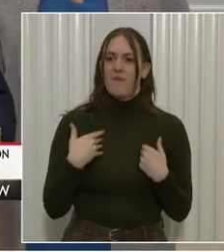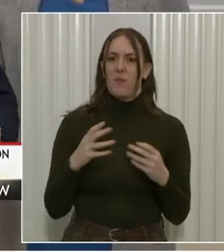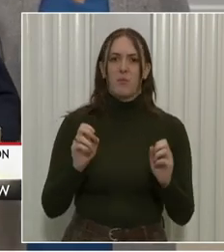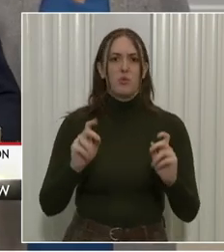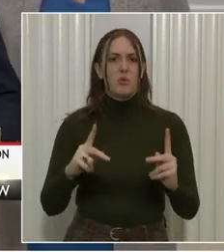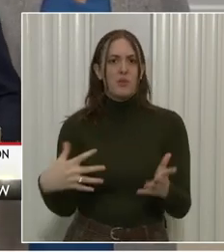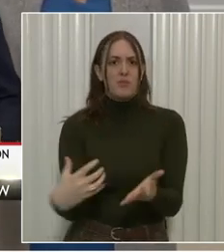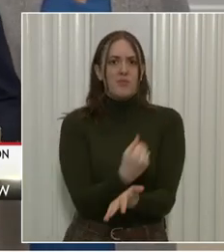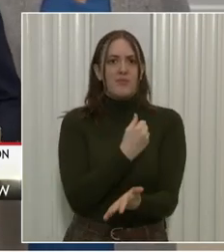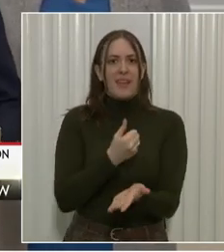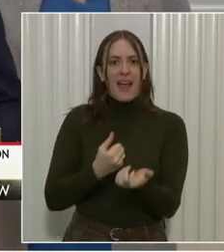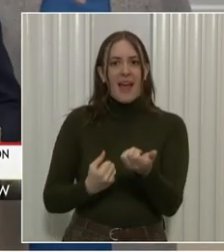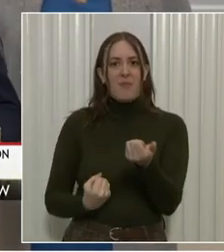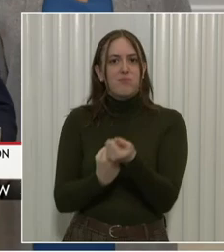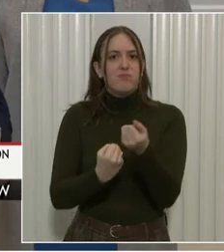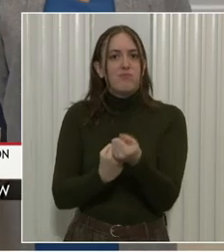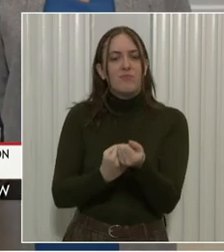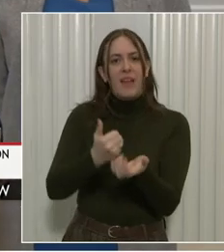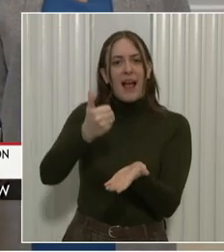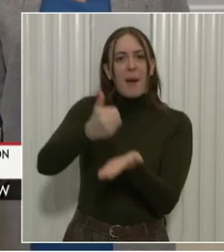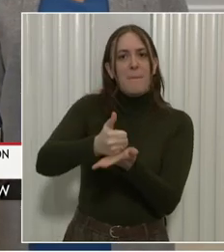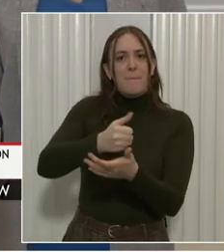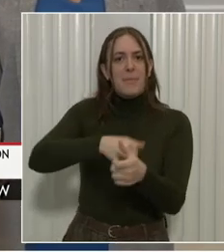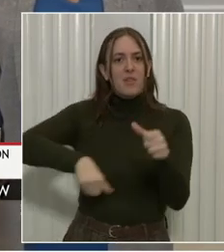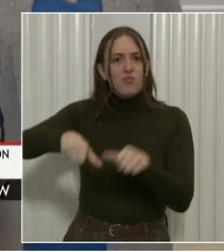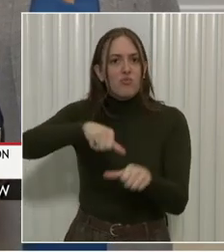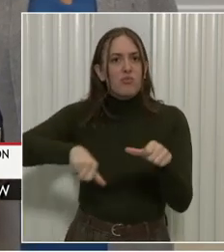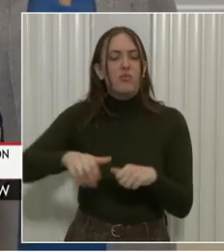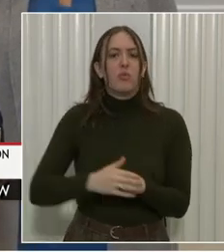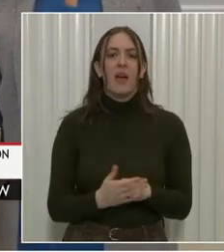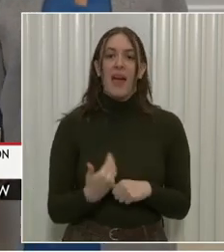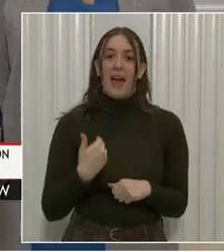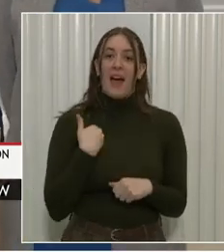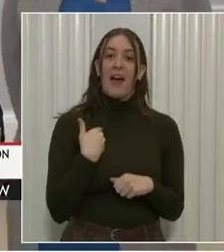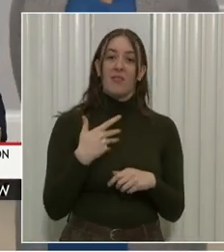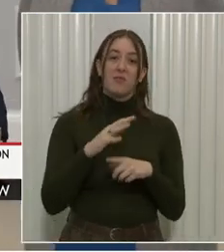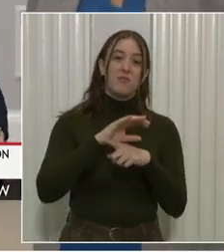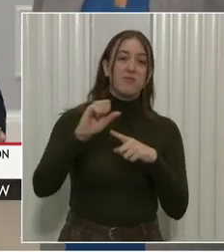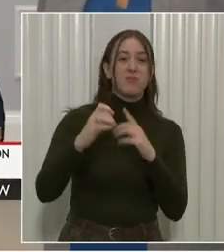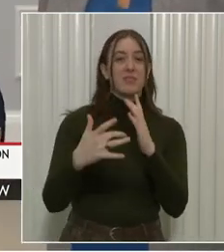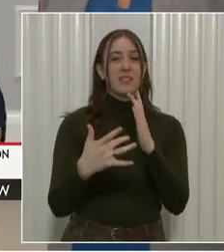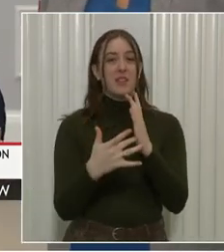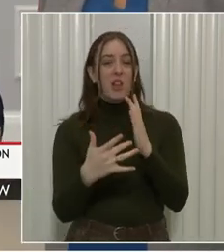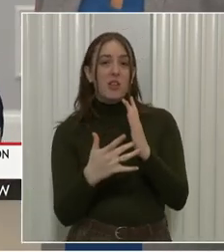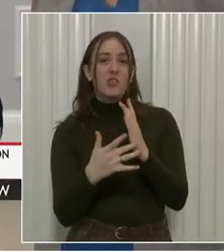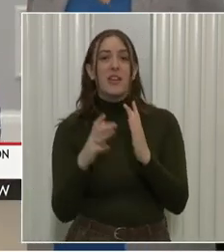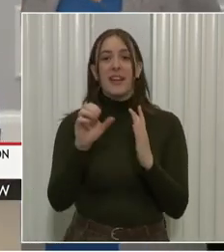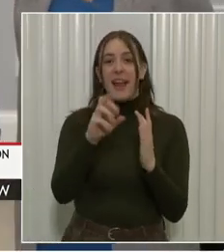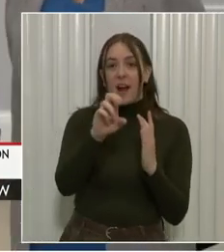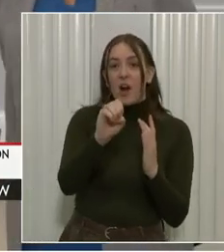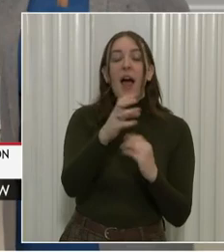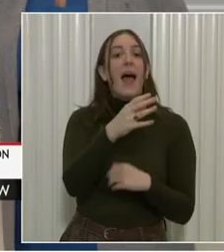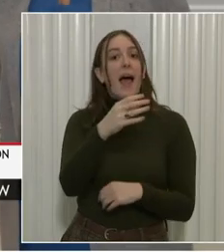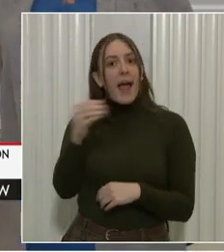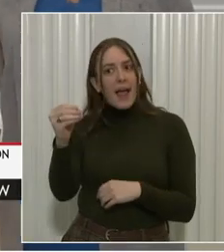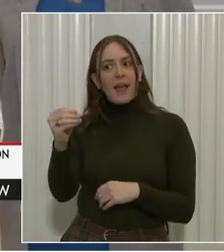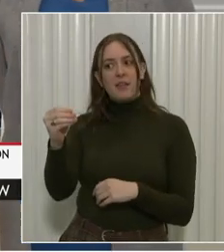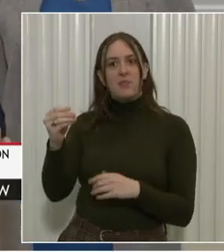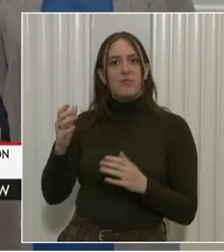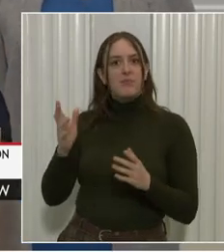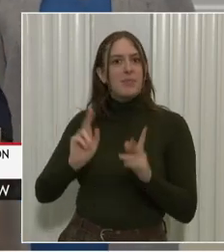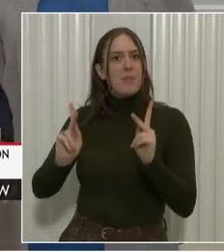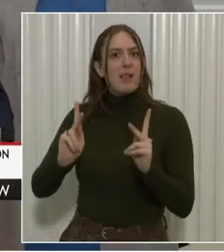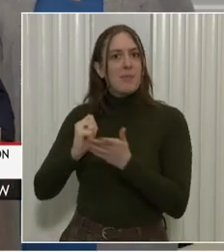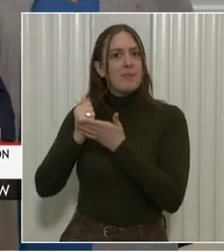is as much about our paramedics practicing cutting-edge pre-hospital care as it is about citizens helping citizens,